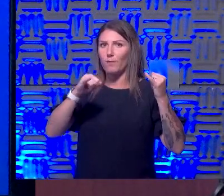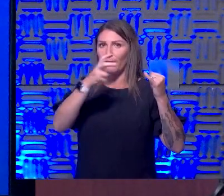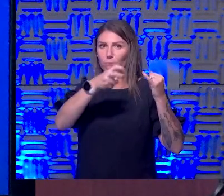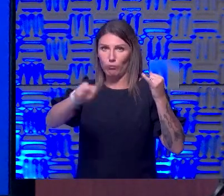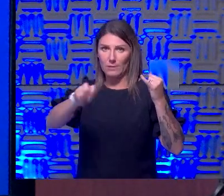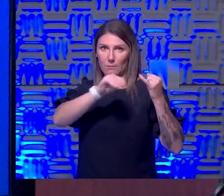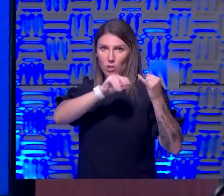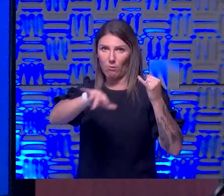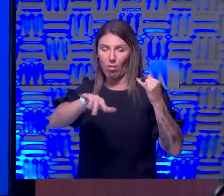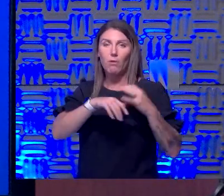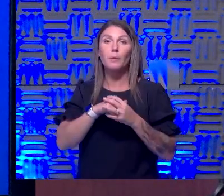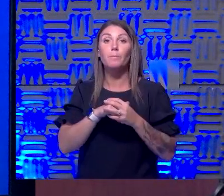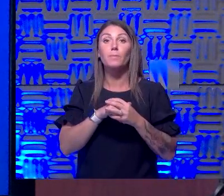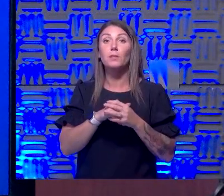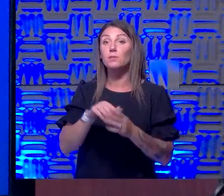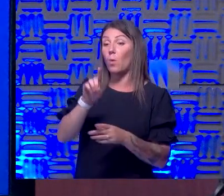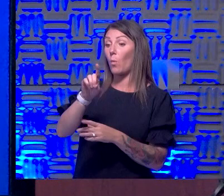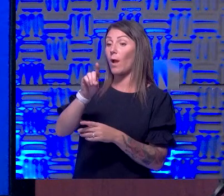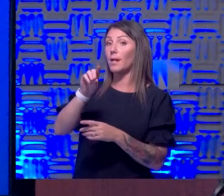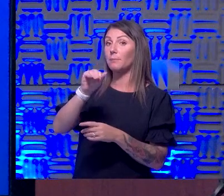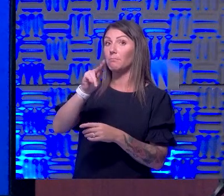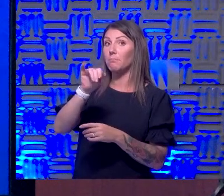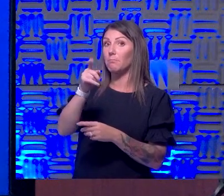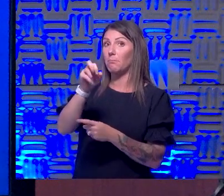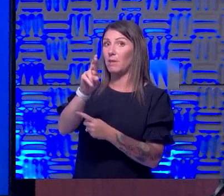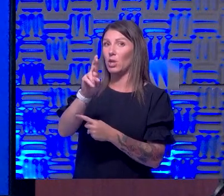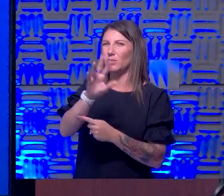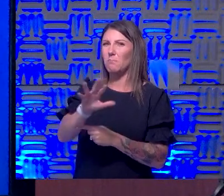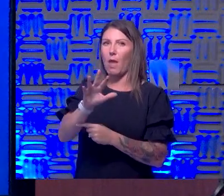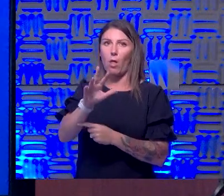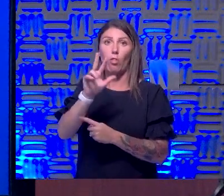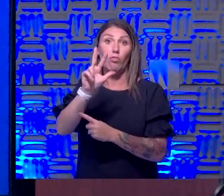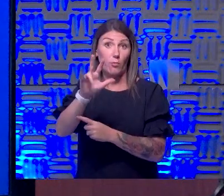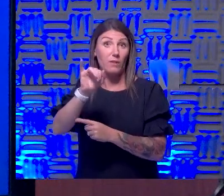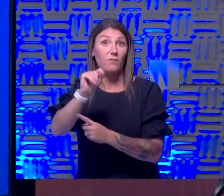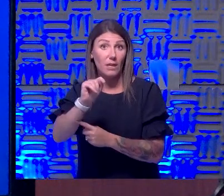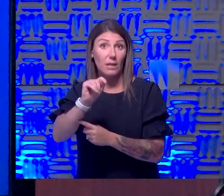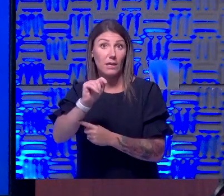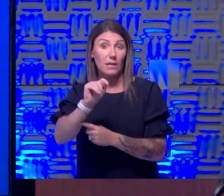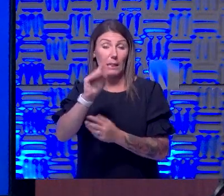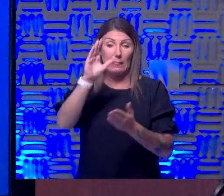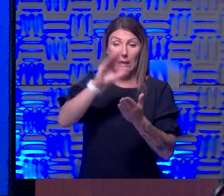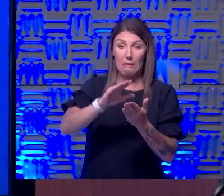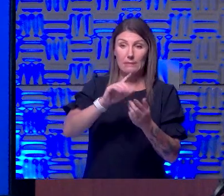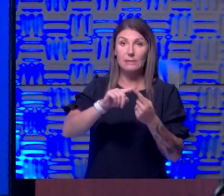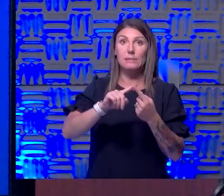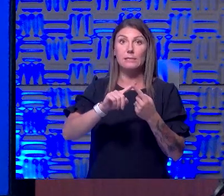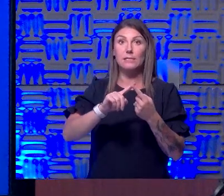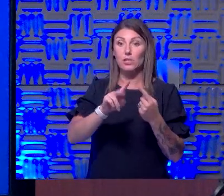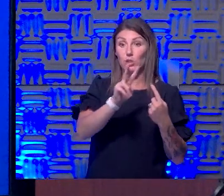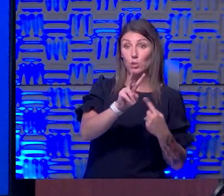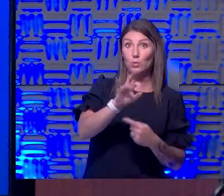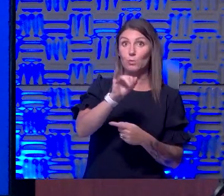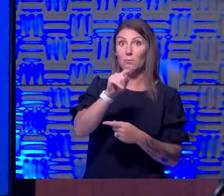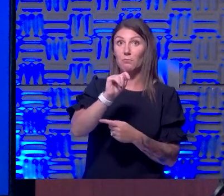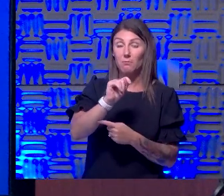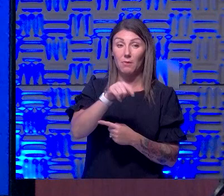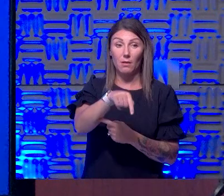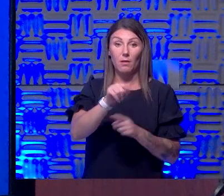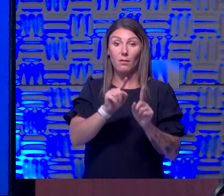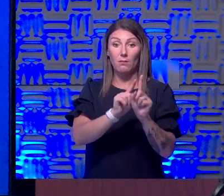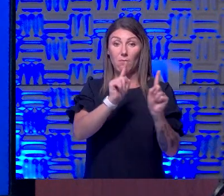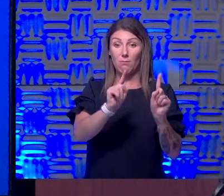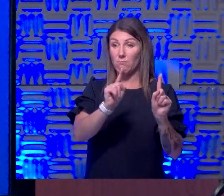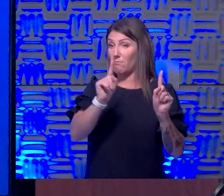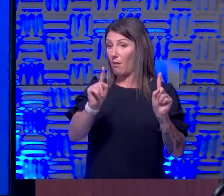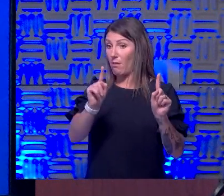and it's at 1 meter, which is about 3 feet. It has significantly less. 2 meters is less. 3 meters is even less, but not